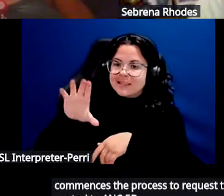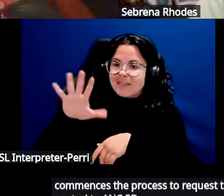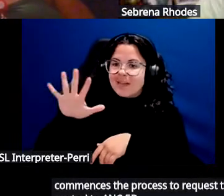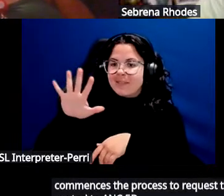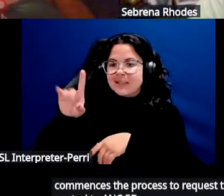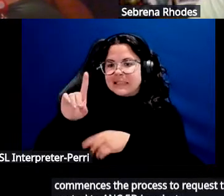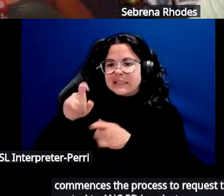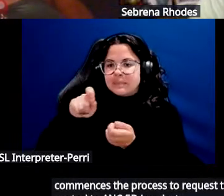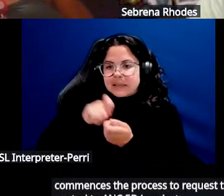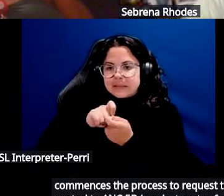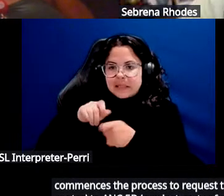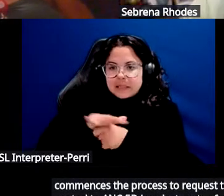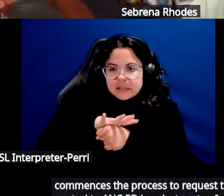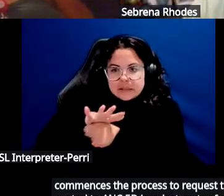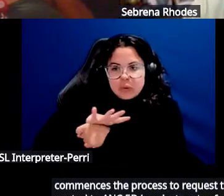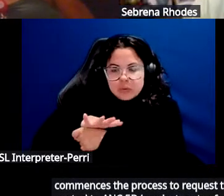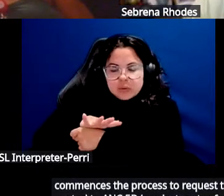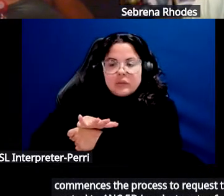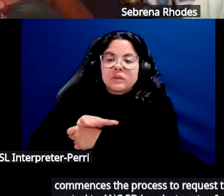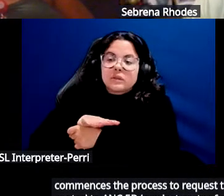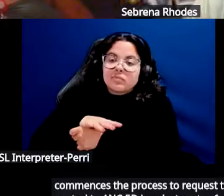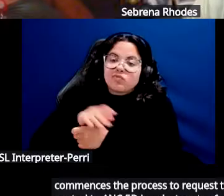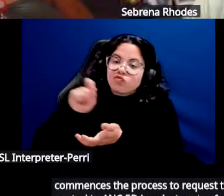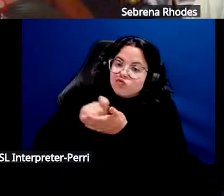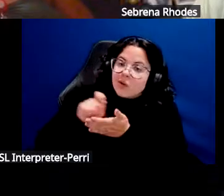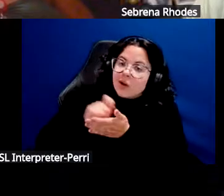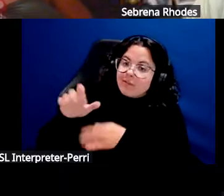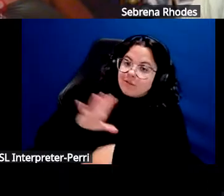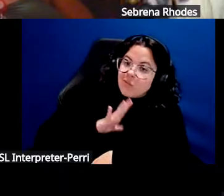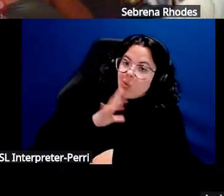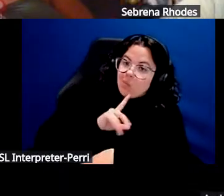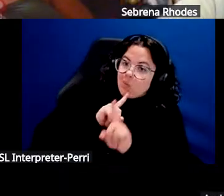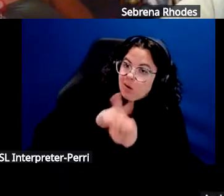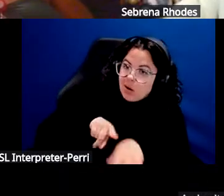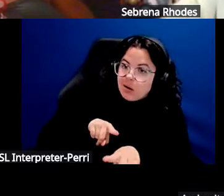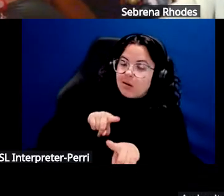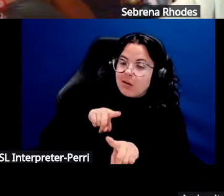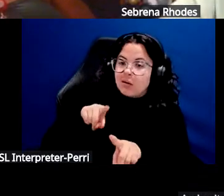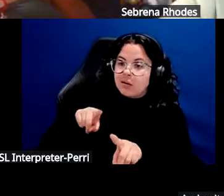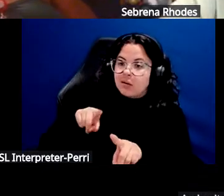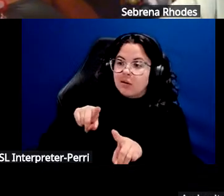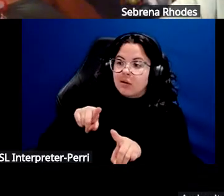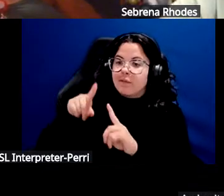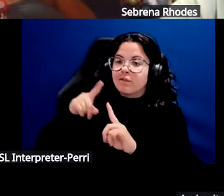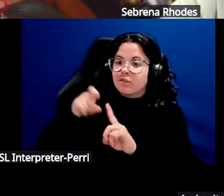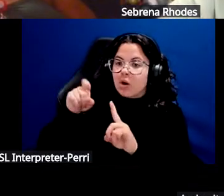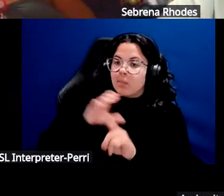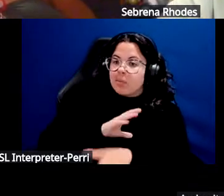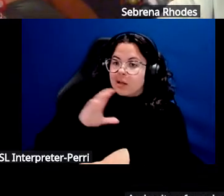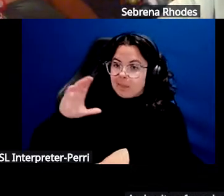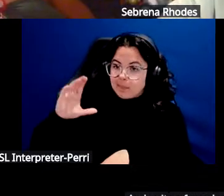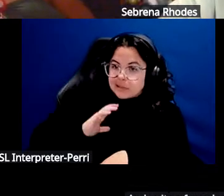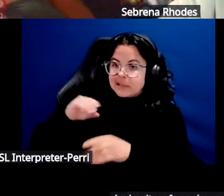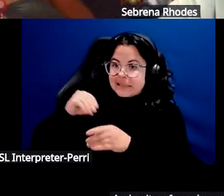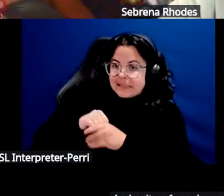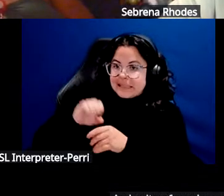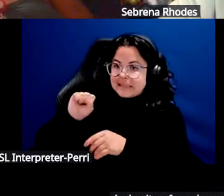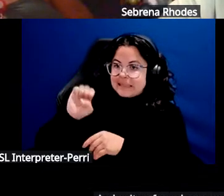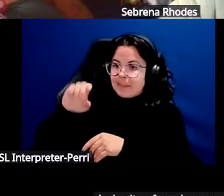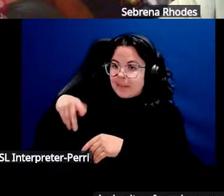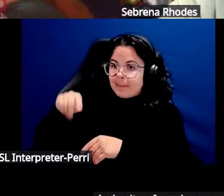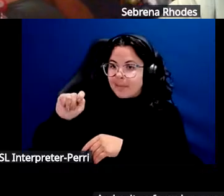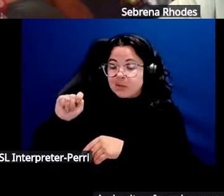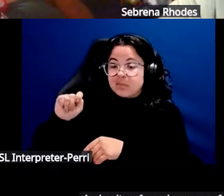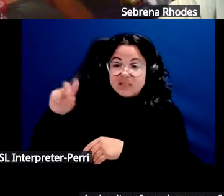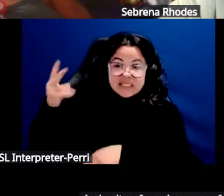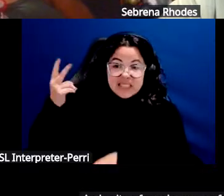of neighborhoods, and write a formal response from the commission in September. Can I get a second on